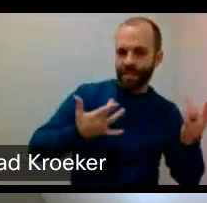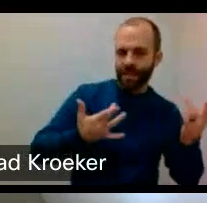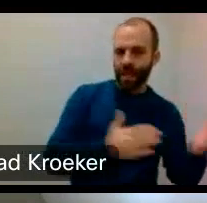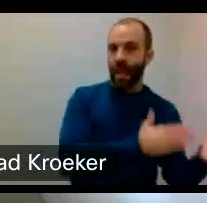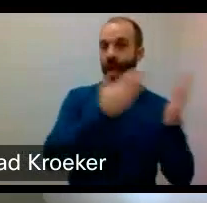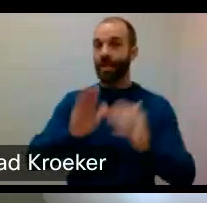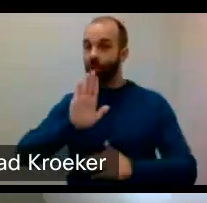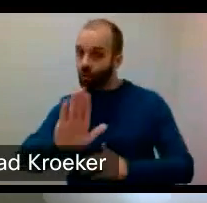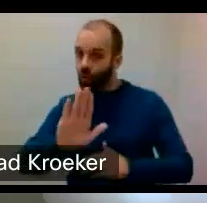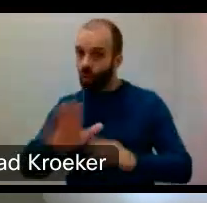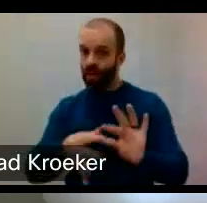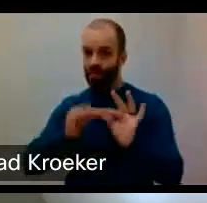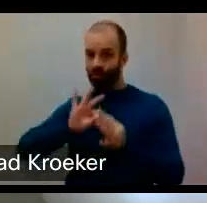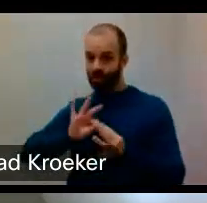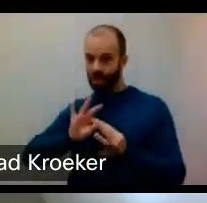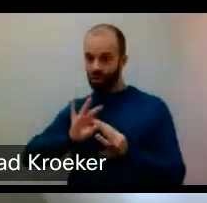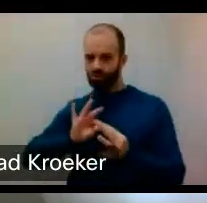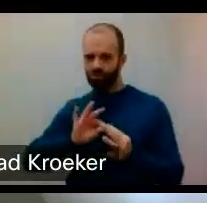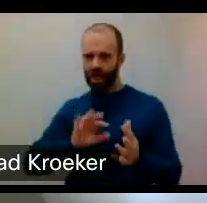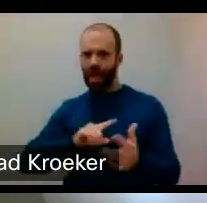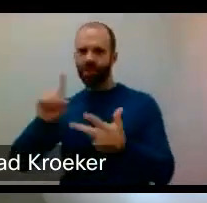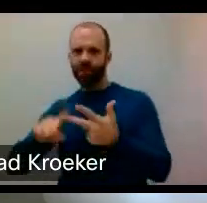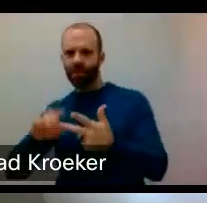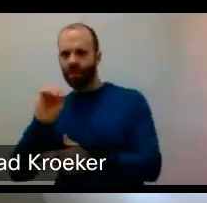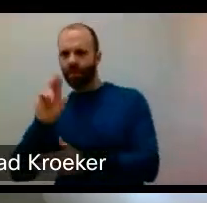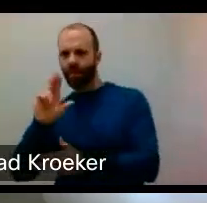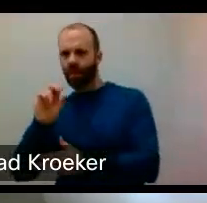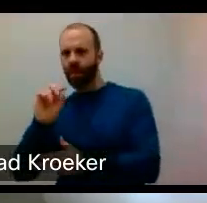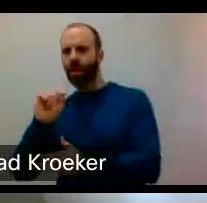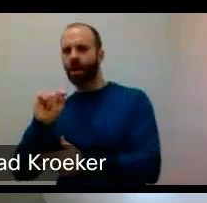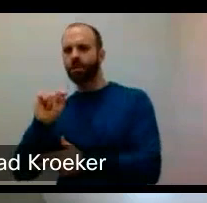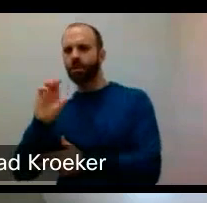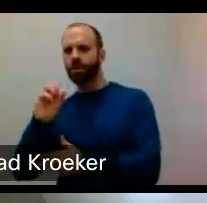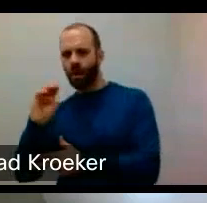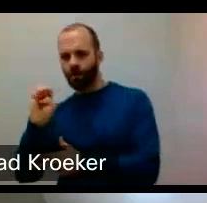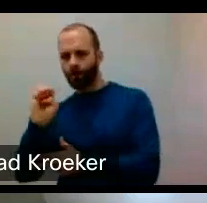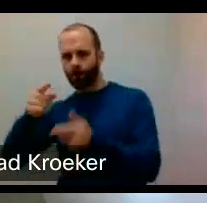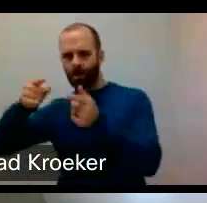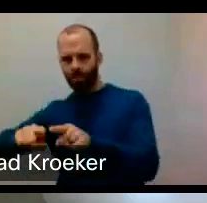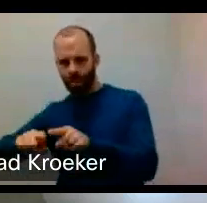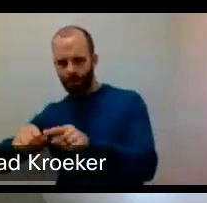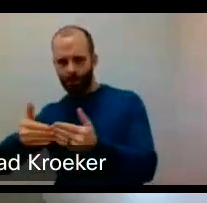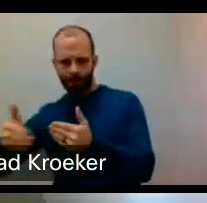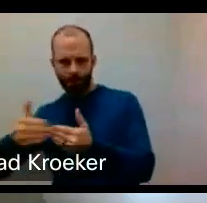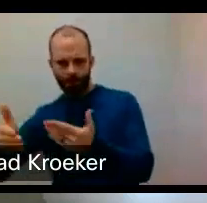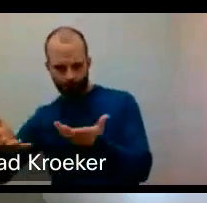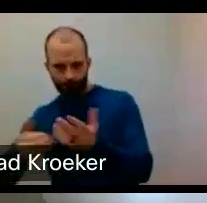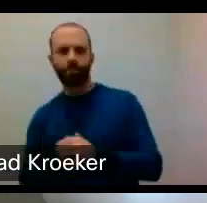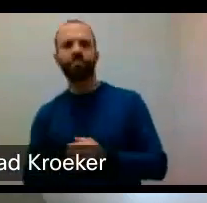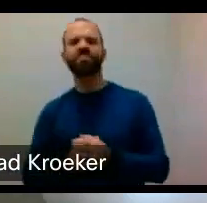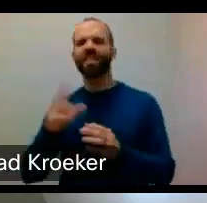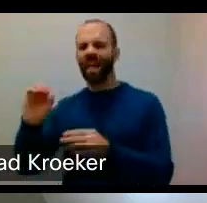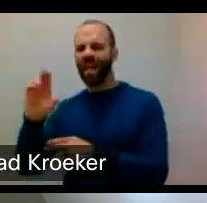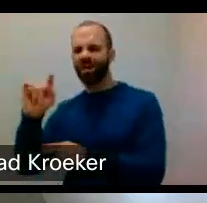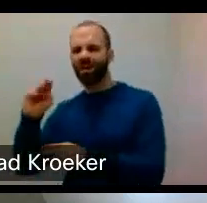interpretation, and finally the outcome. And the outcome, as we'll see in a little bit, has to do with that statement